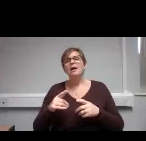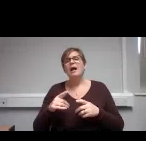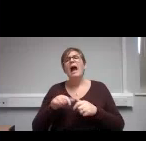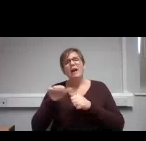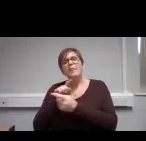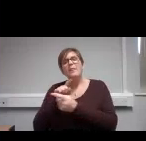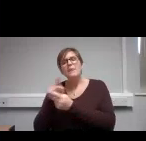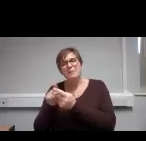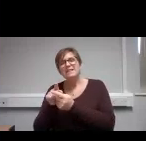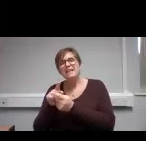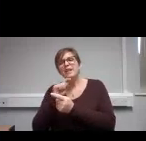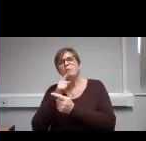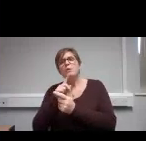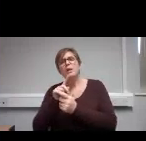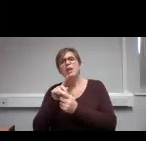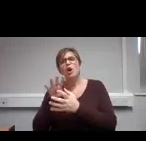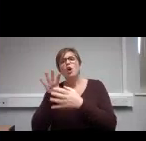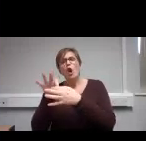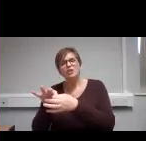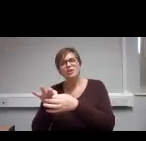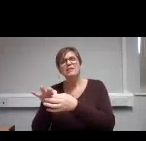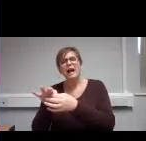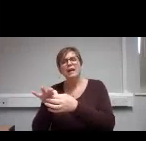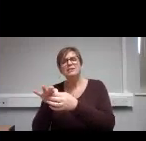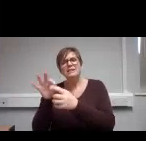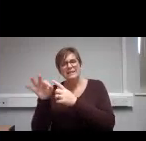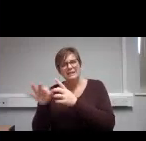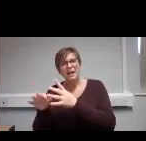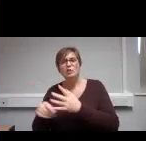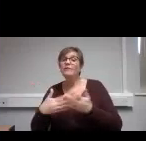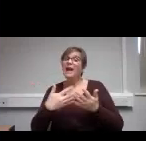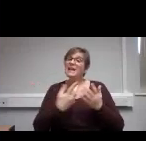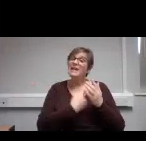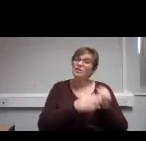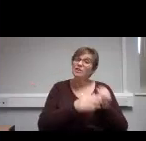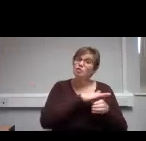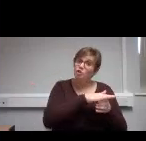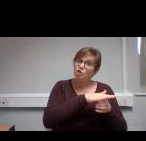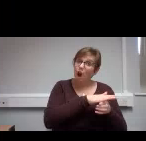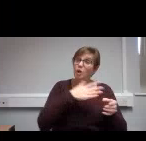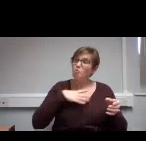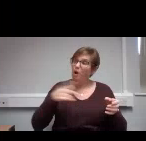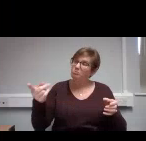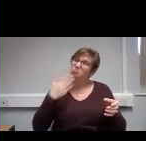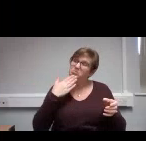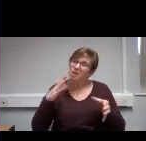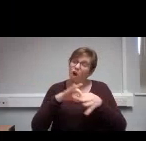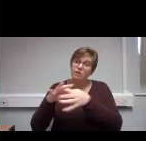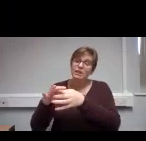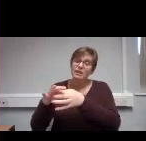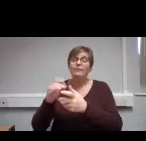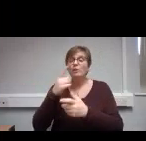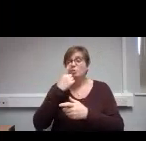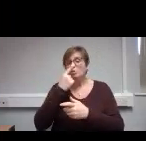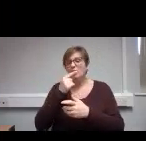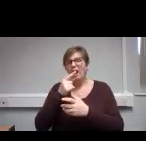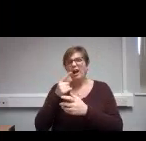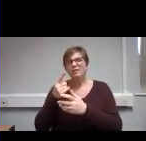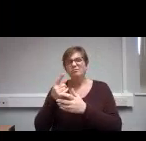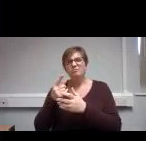but there'll be a contact point. So if there's any individual scenarios that people want looking into, please do respond to that email, and we can look